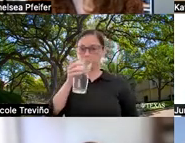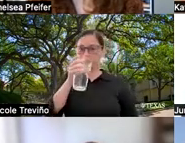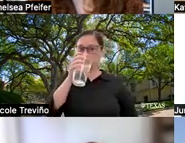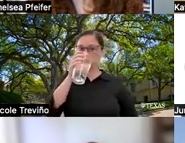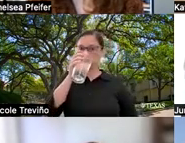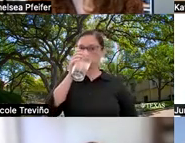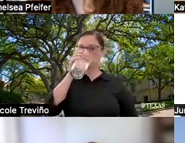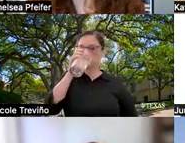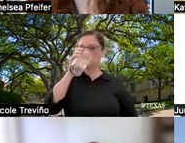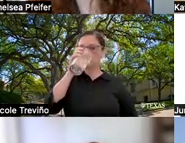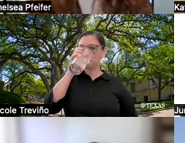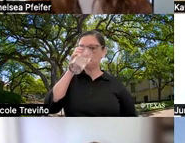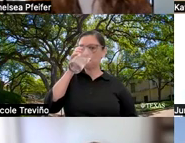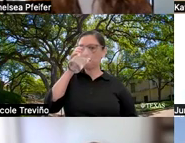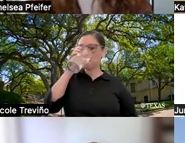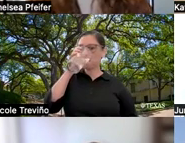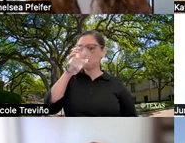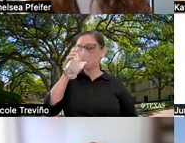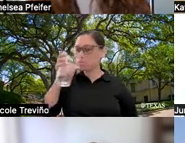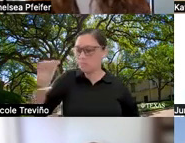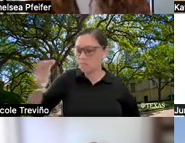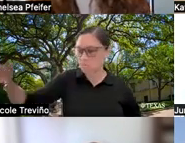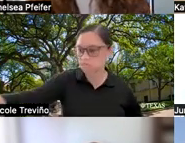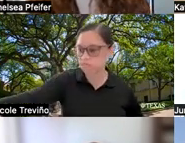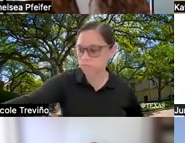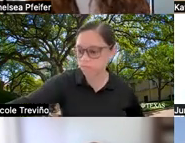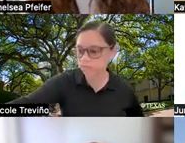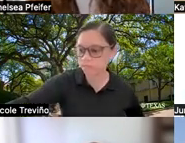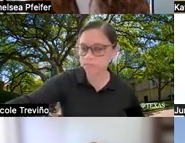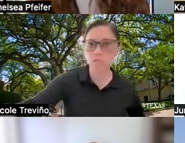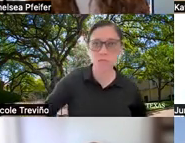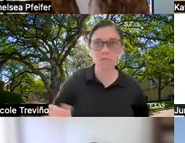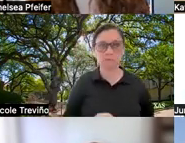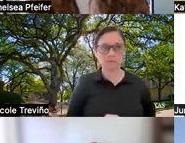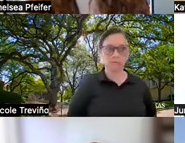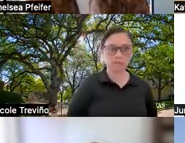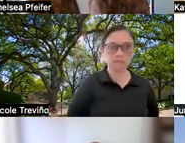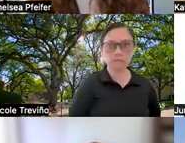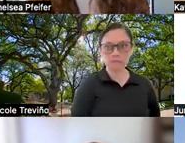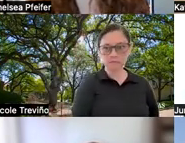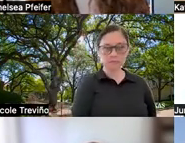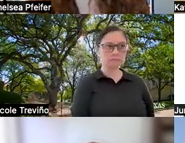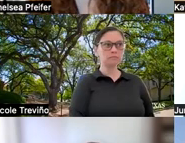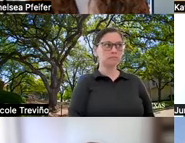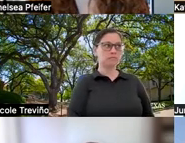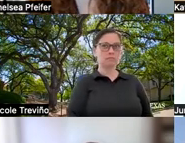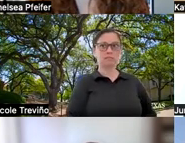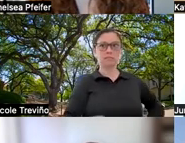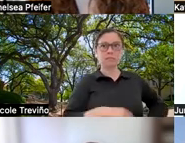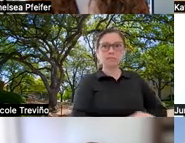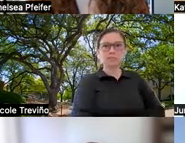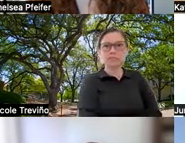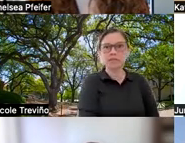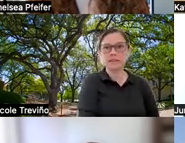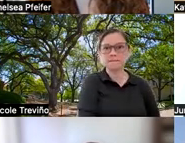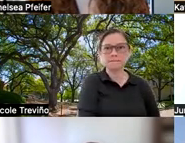many ideas up there as possible. By the way, Jamboard is anonymous, so feel free to throw up as many as you possibly can in the